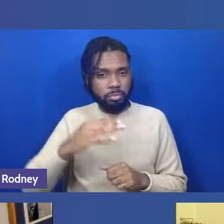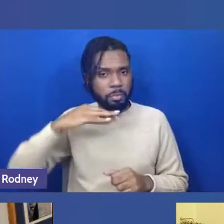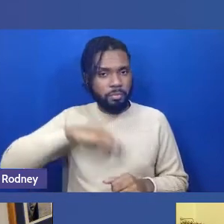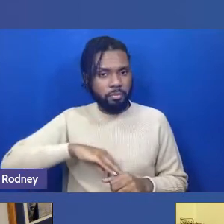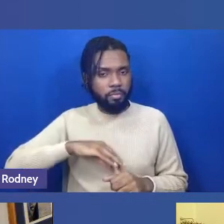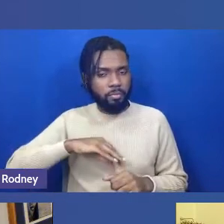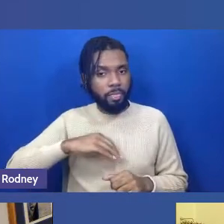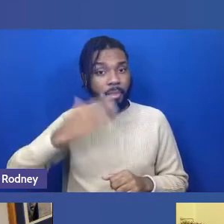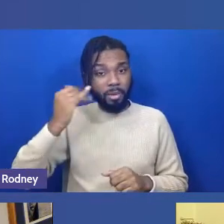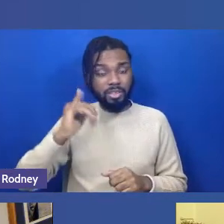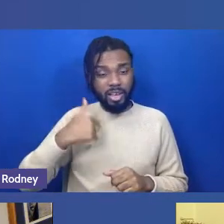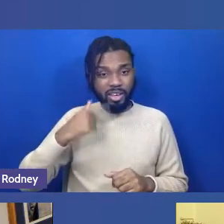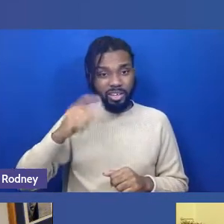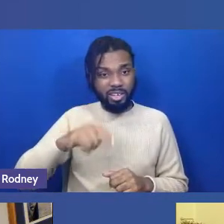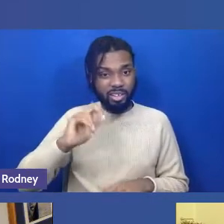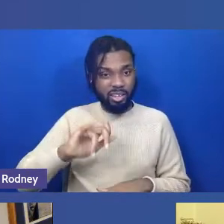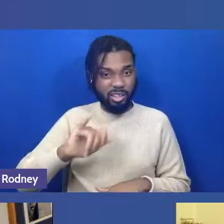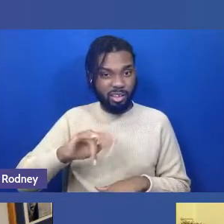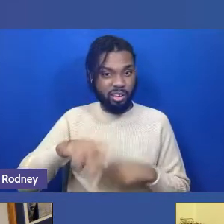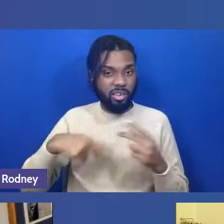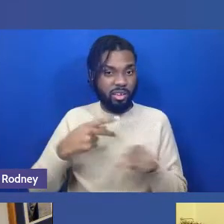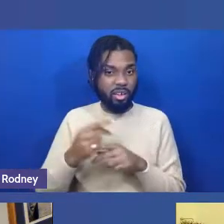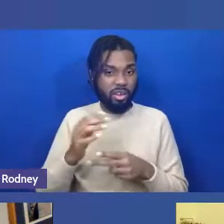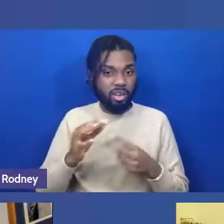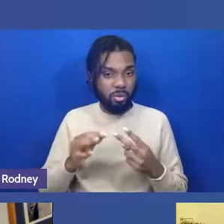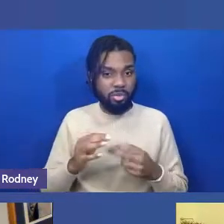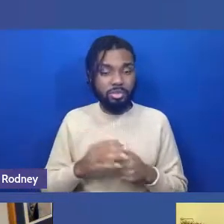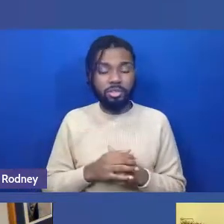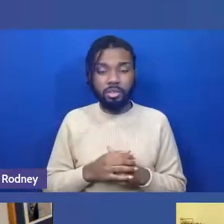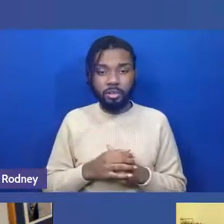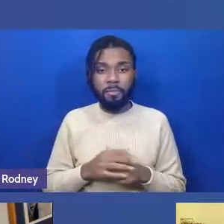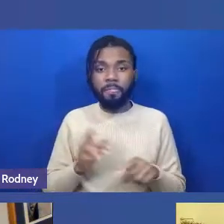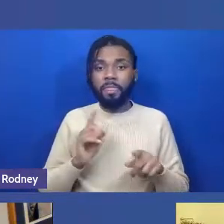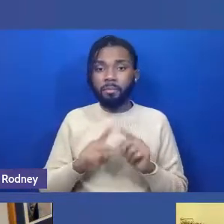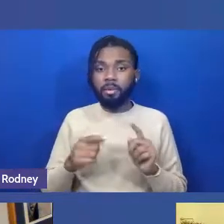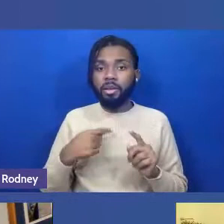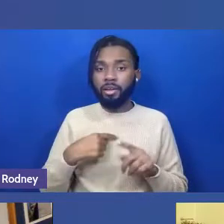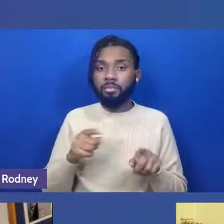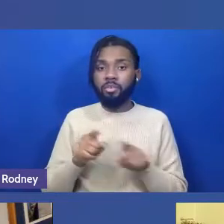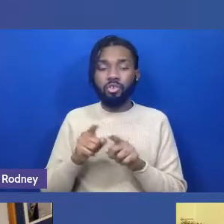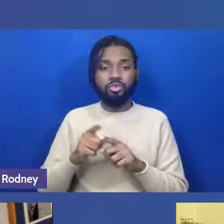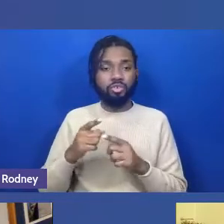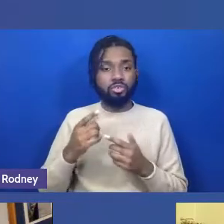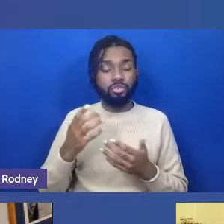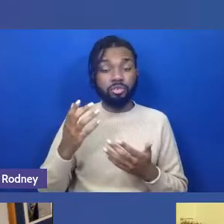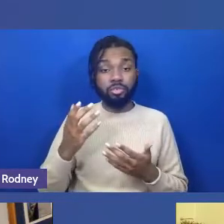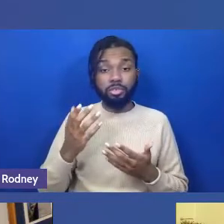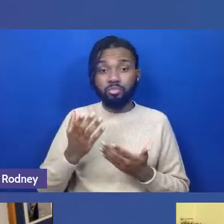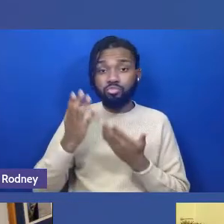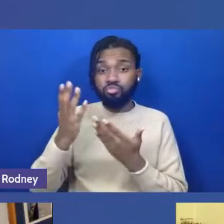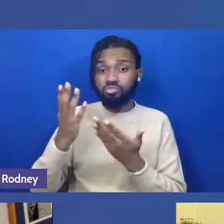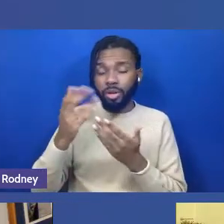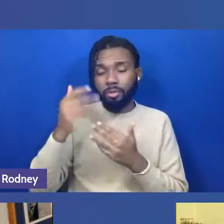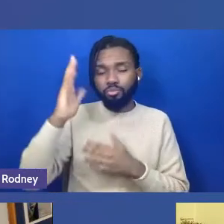those projects. I need those options. But I'm also a presenter that dives deep